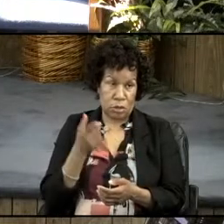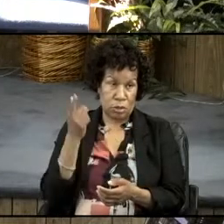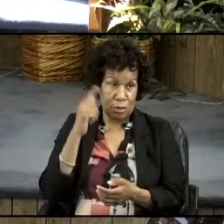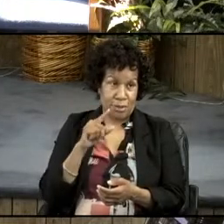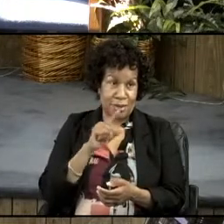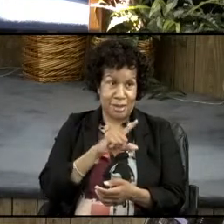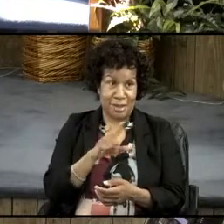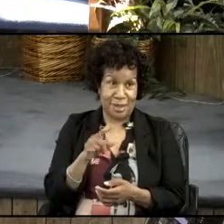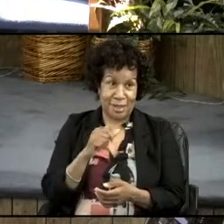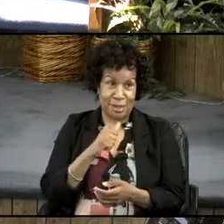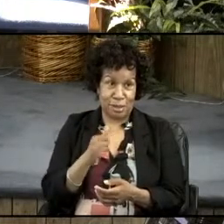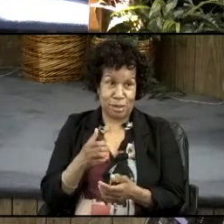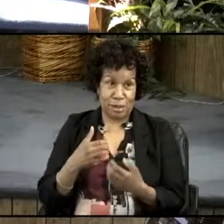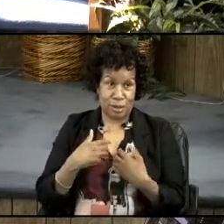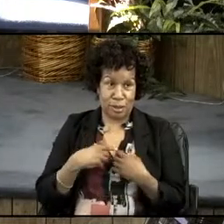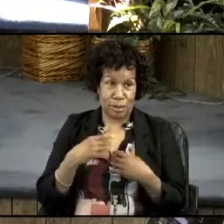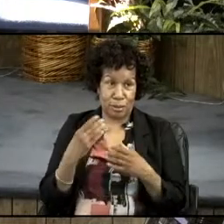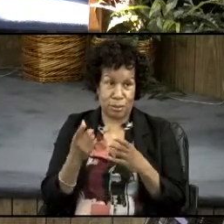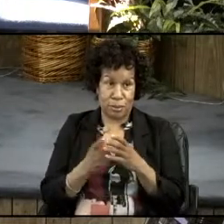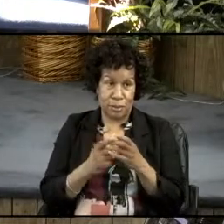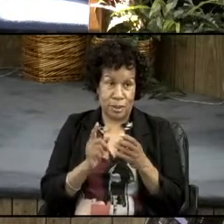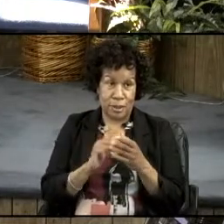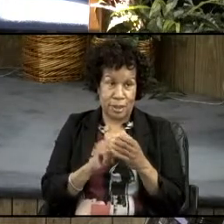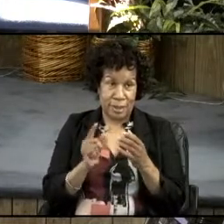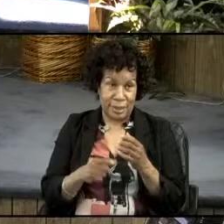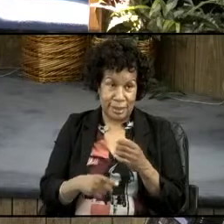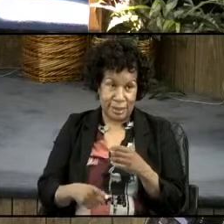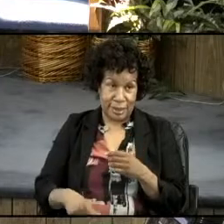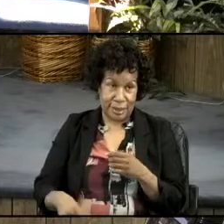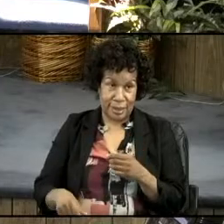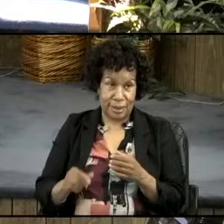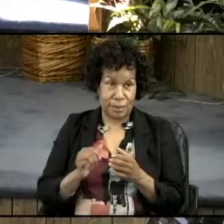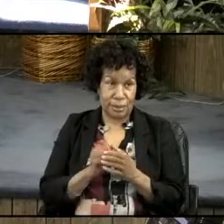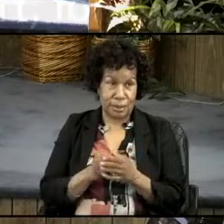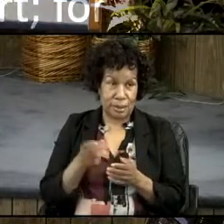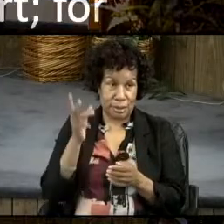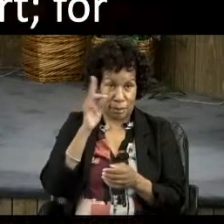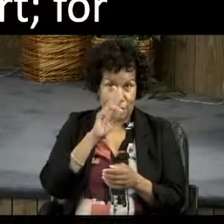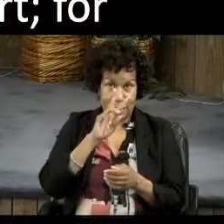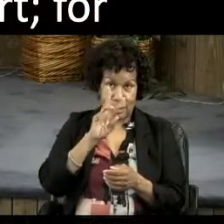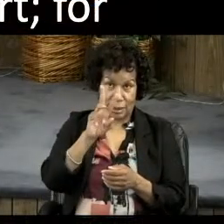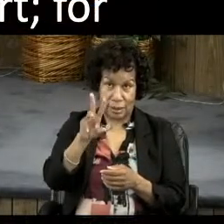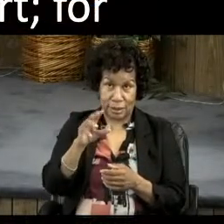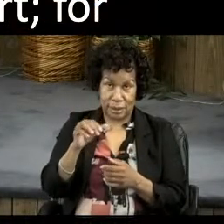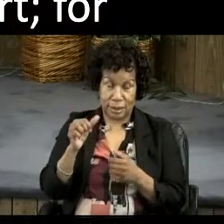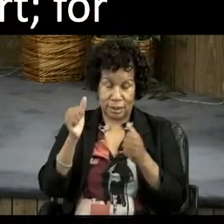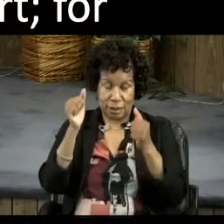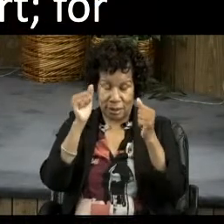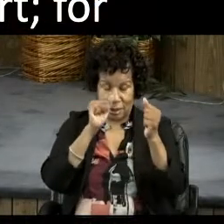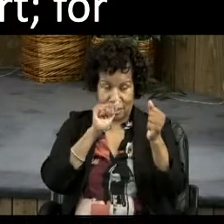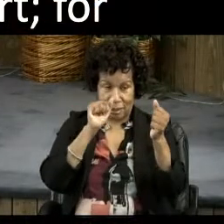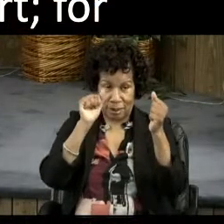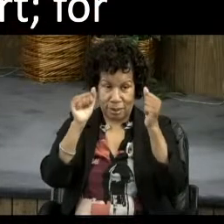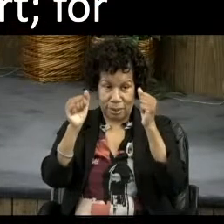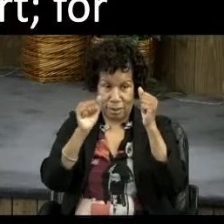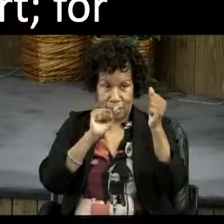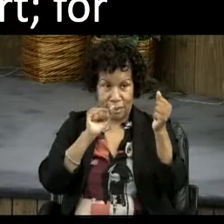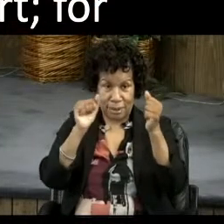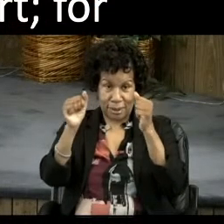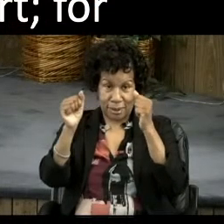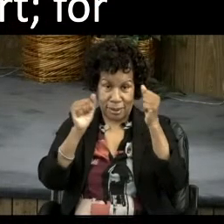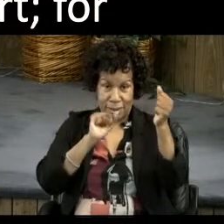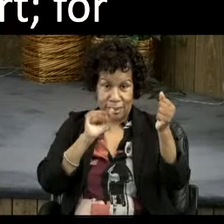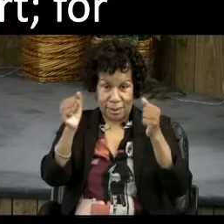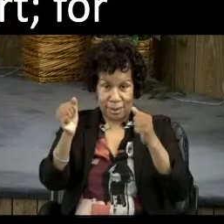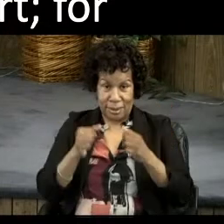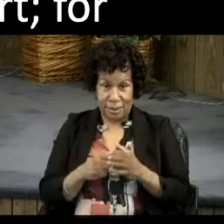life, I'm going to put it on you. Oh, and all the sisters said, "Amen." And the brother said, "Amen." All that evil